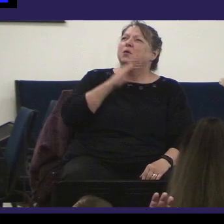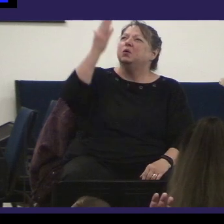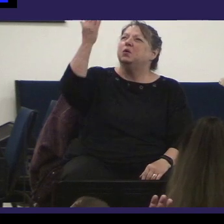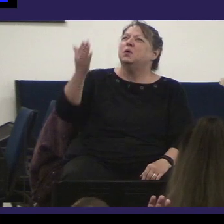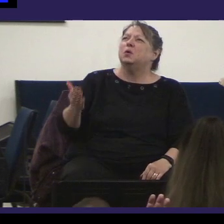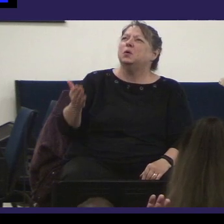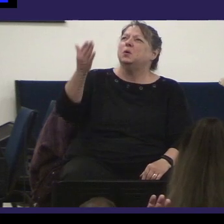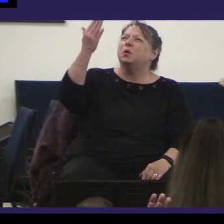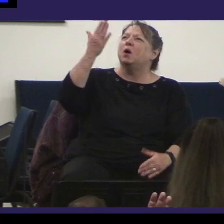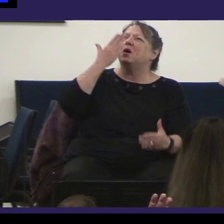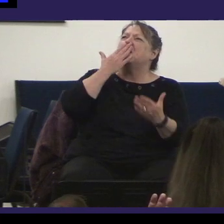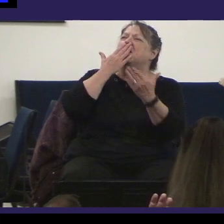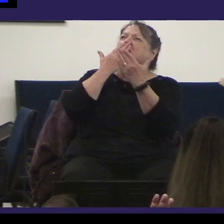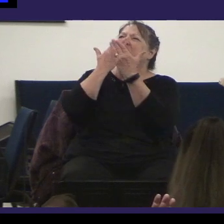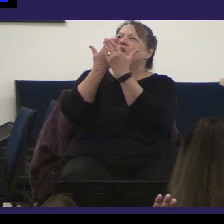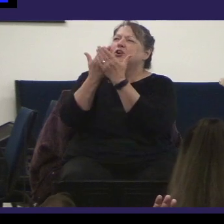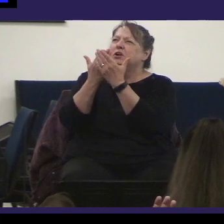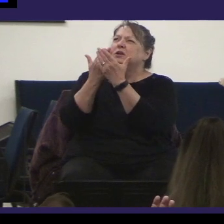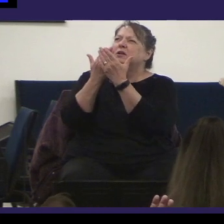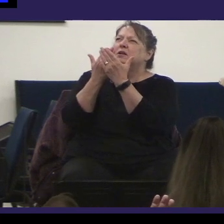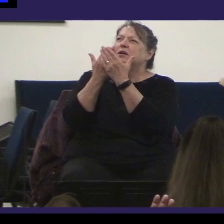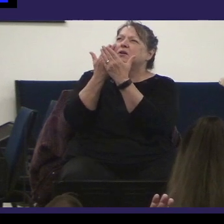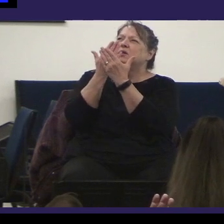Oh, you are good,